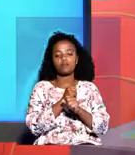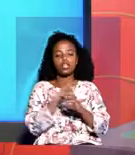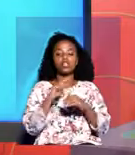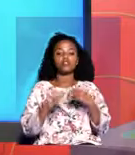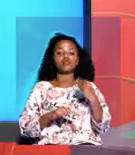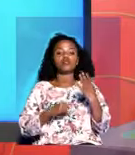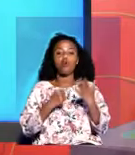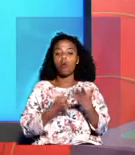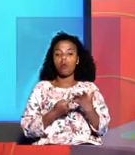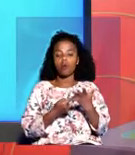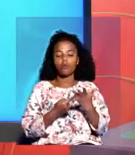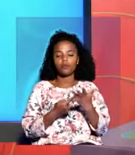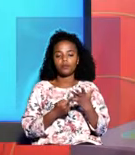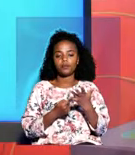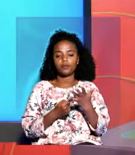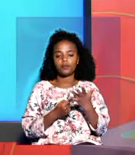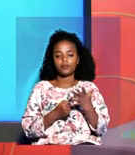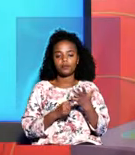So